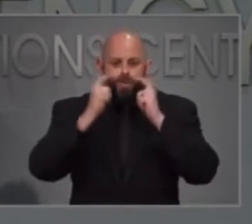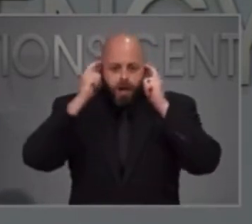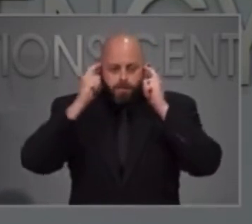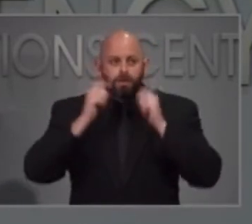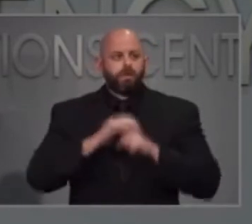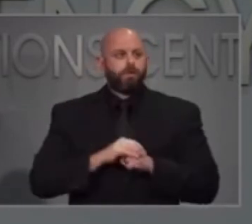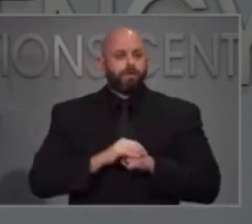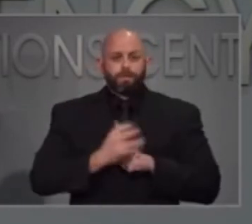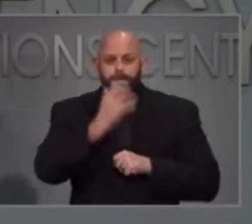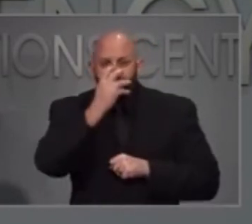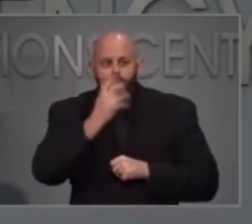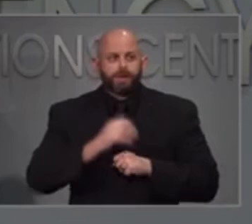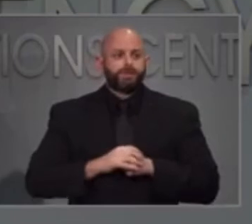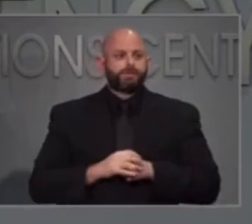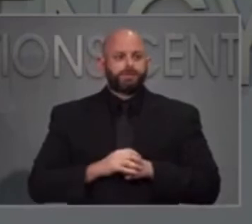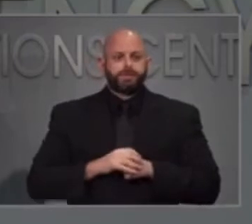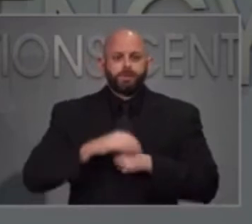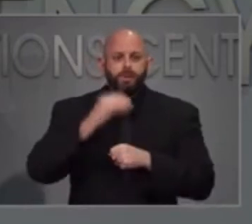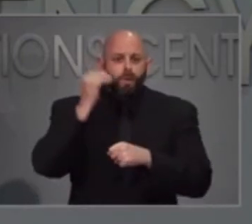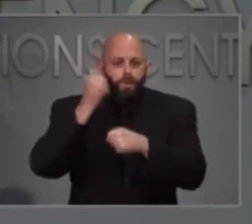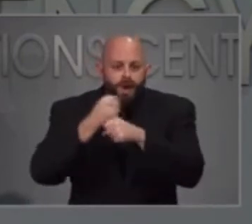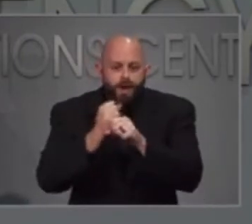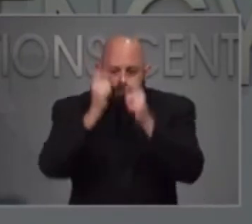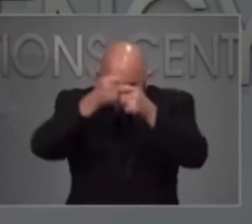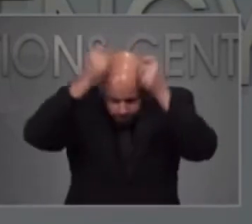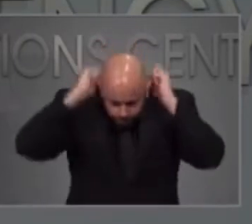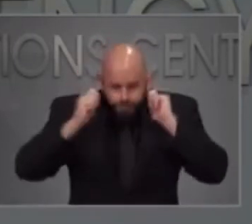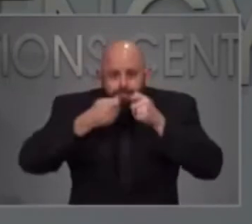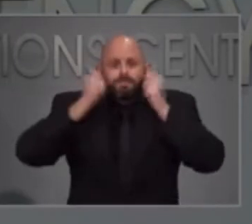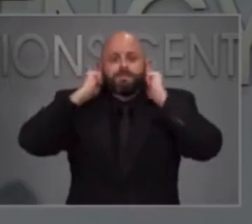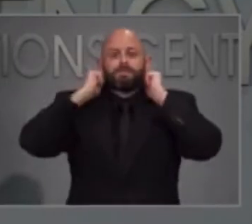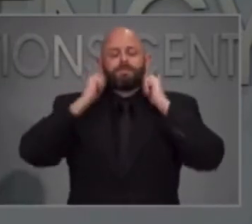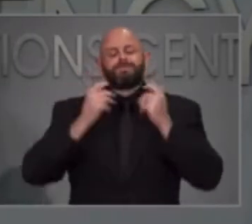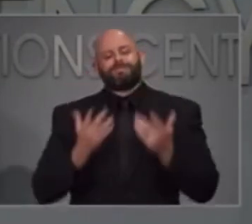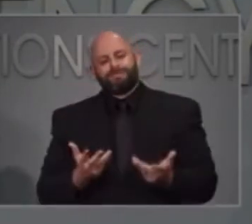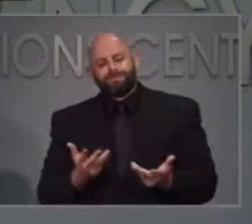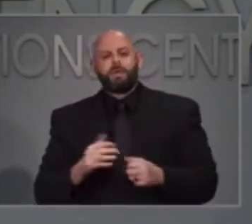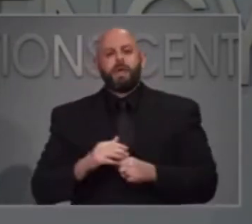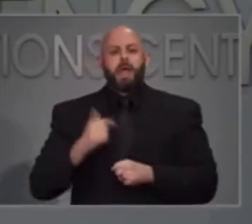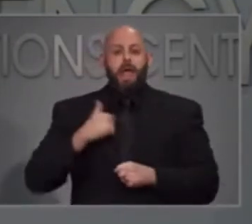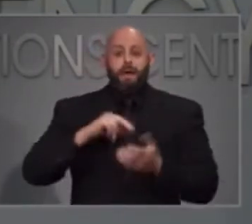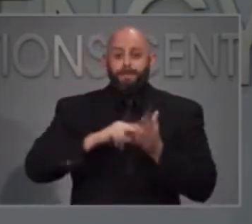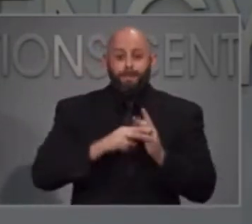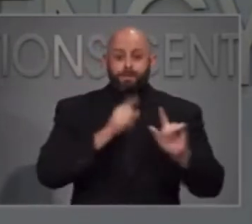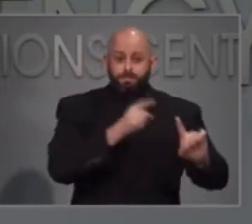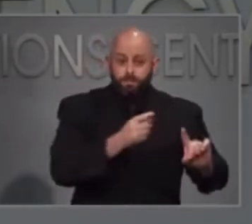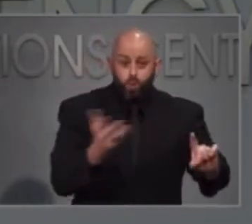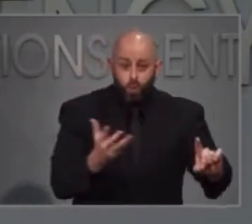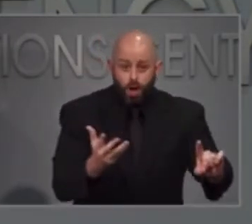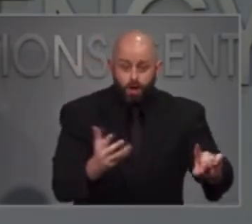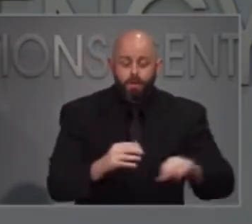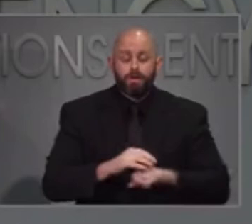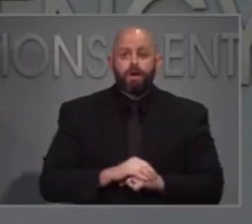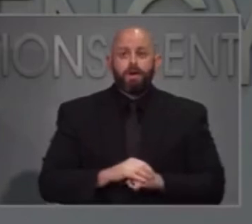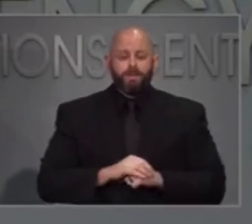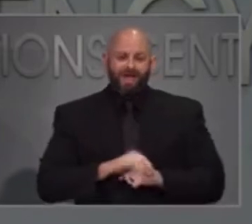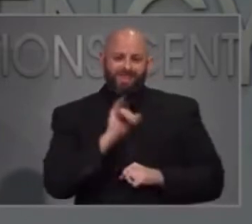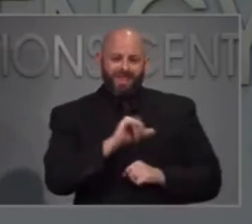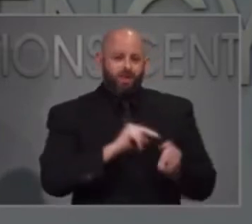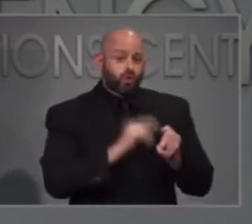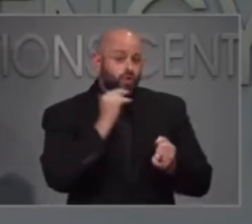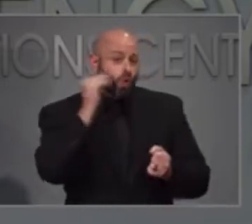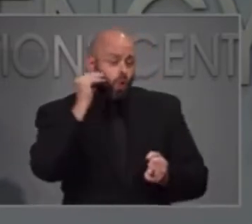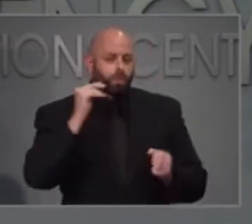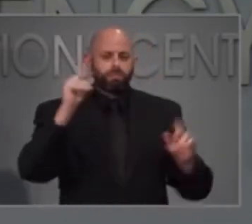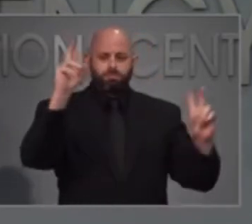can wear. When I'm referring to face masks at a nursing home setting, it is a healthcare setting, so we do